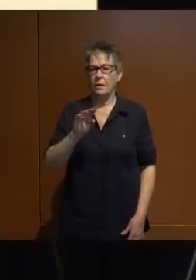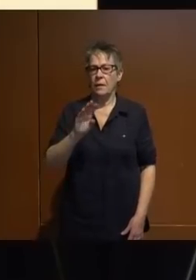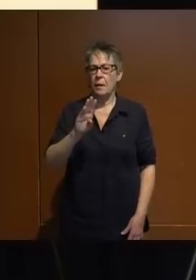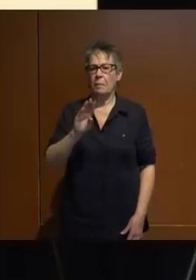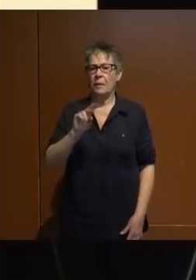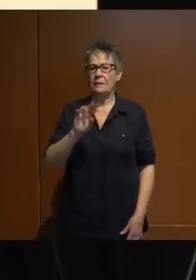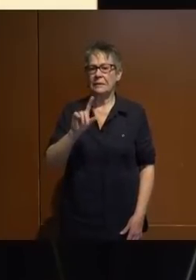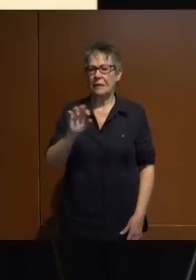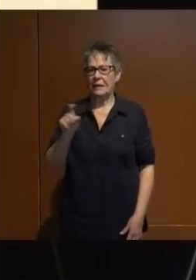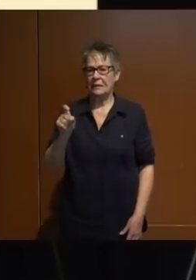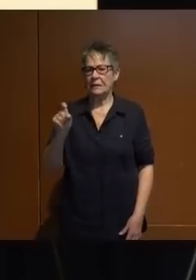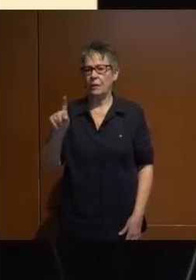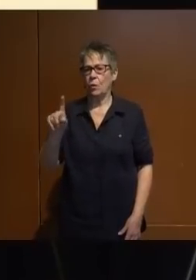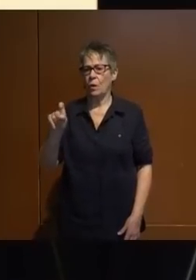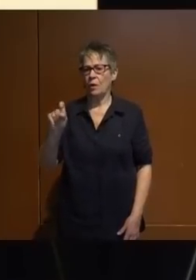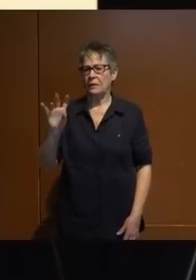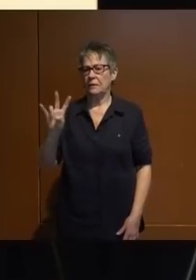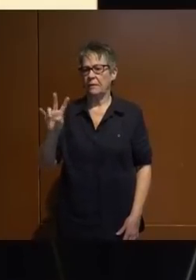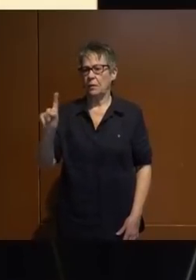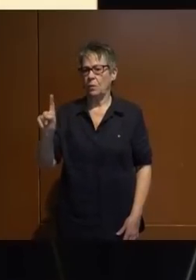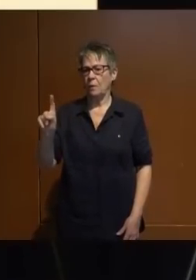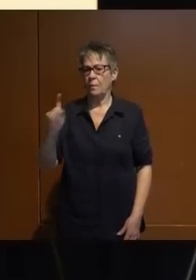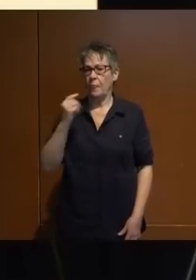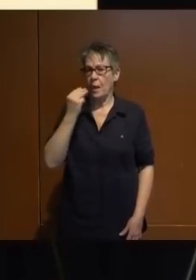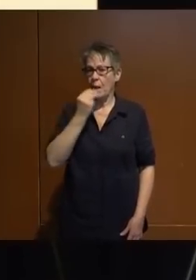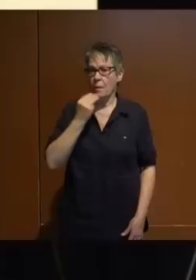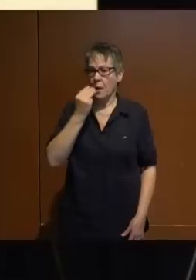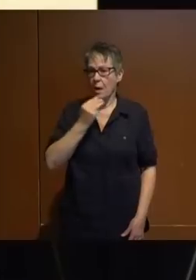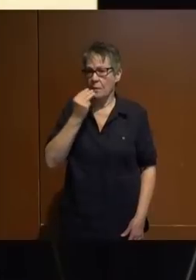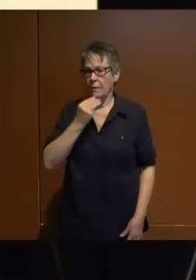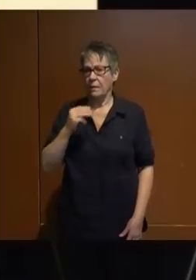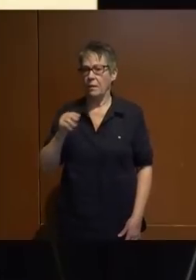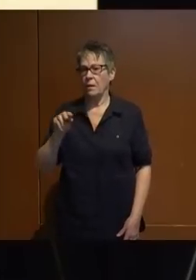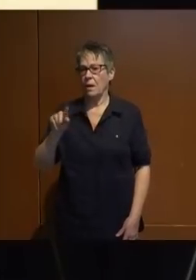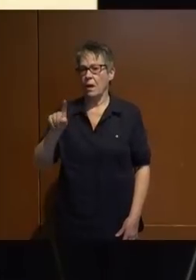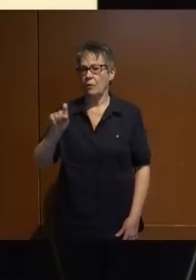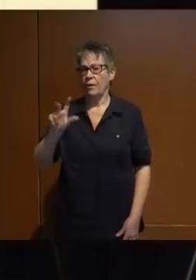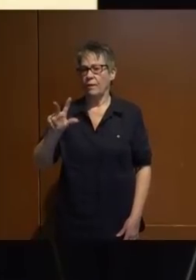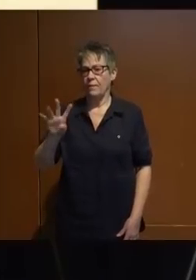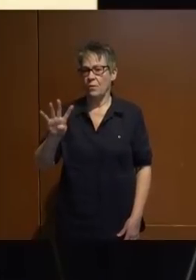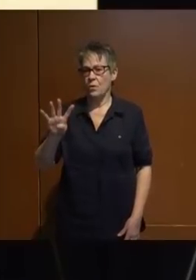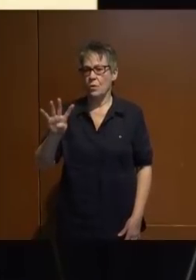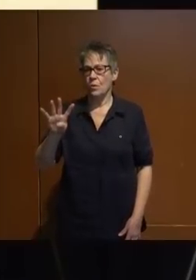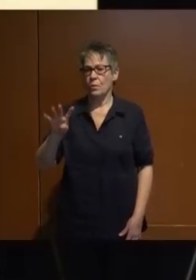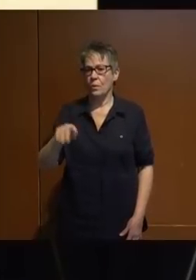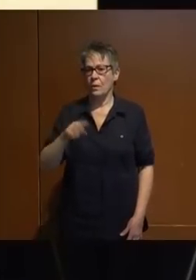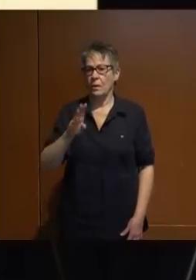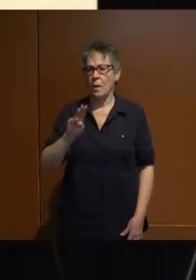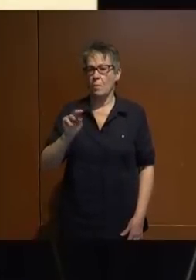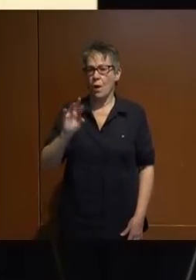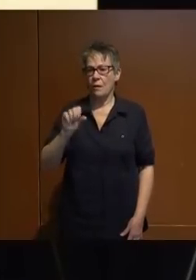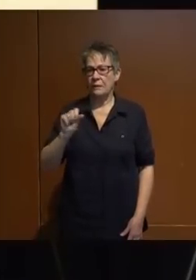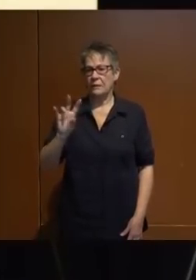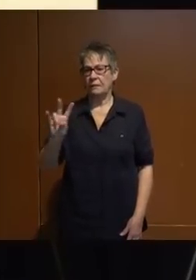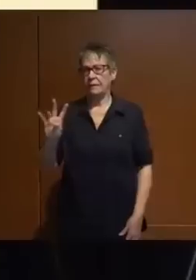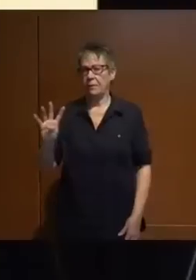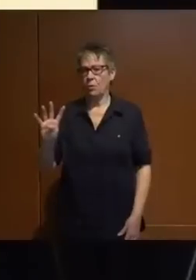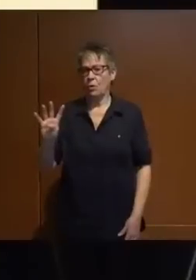171, Monmouth, 134, Morris, 74, Ocean,